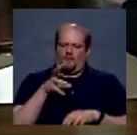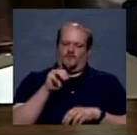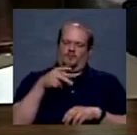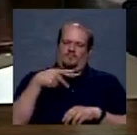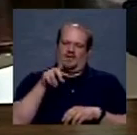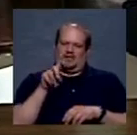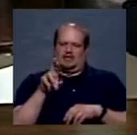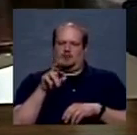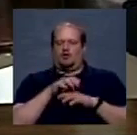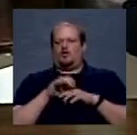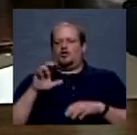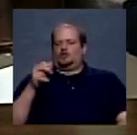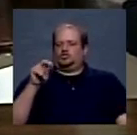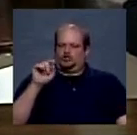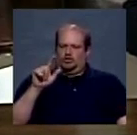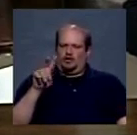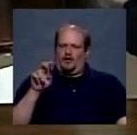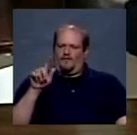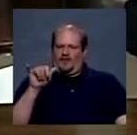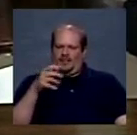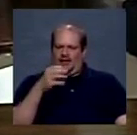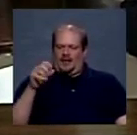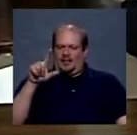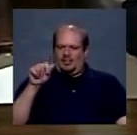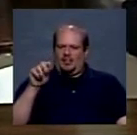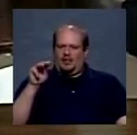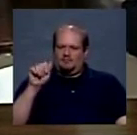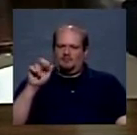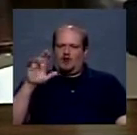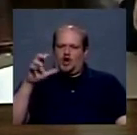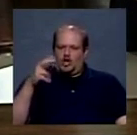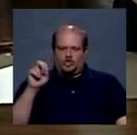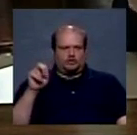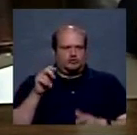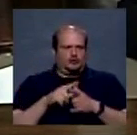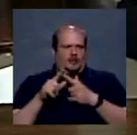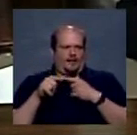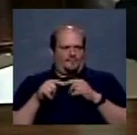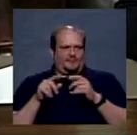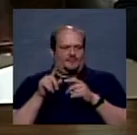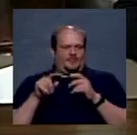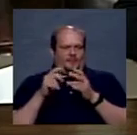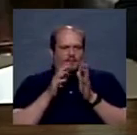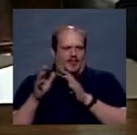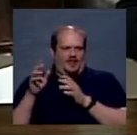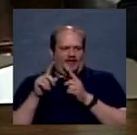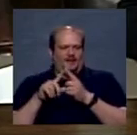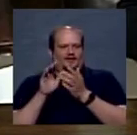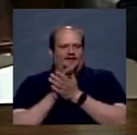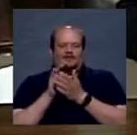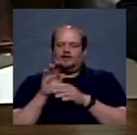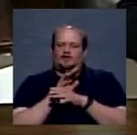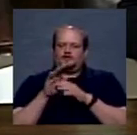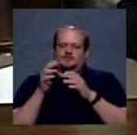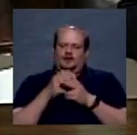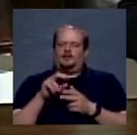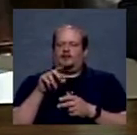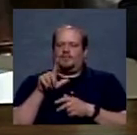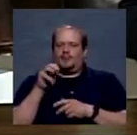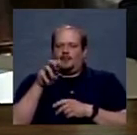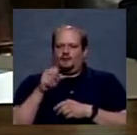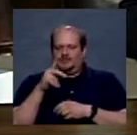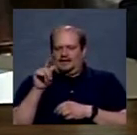located on Chenal Valley Drive and LaMarche Drive. An ordinance to approve a planned zoning development establish a planned commercial district titled Lowe's and Canis